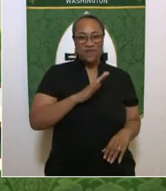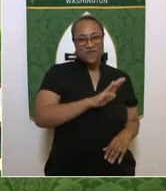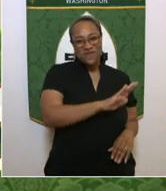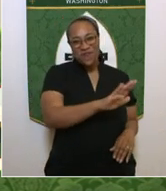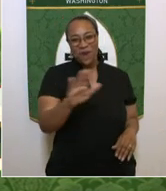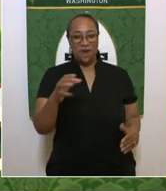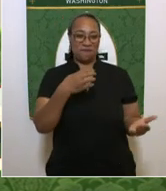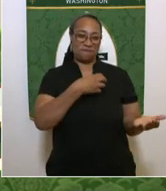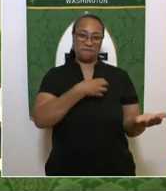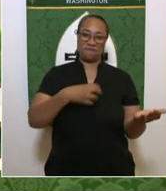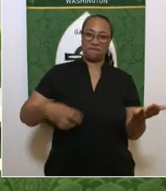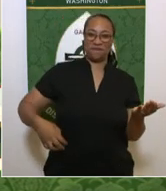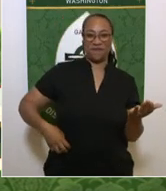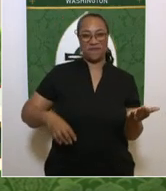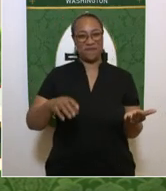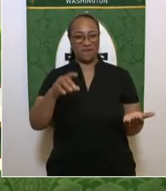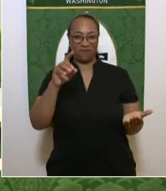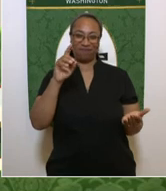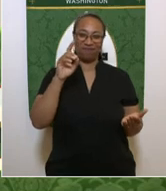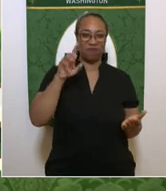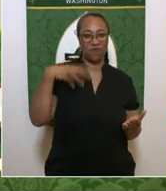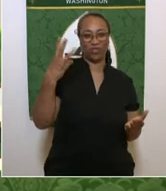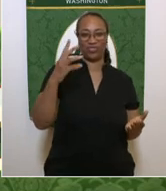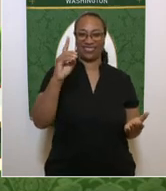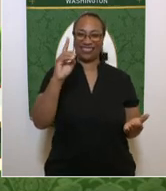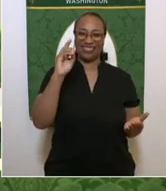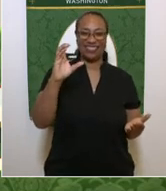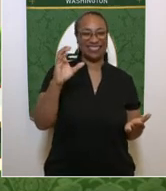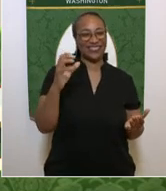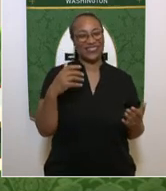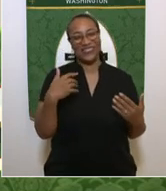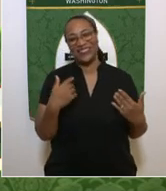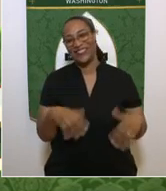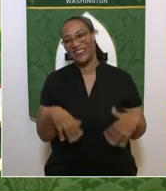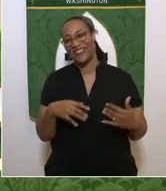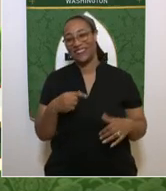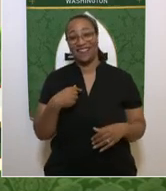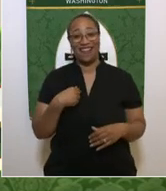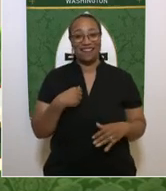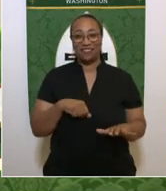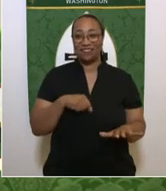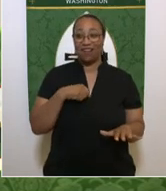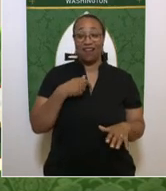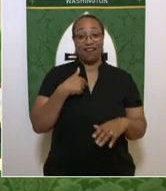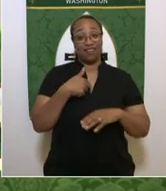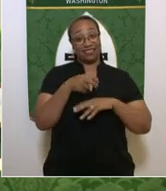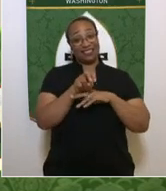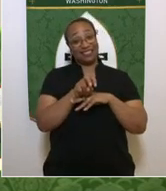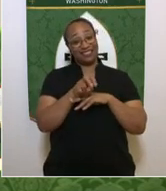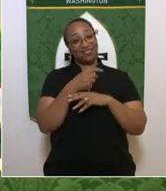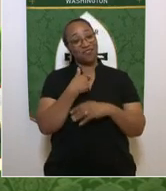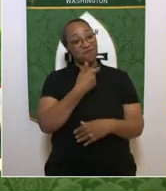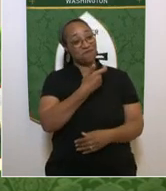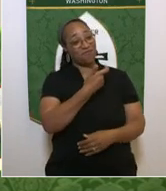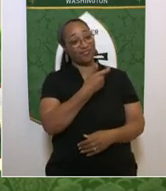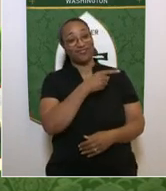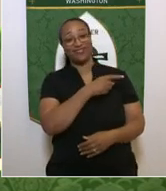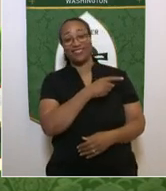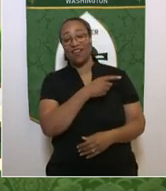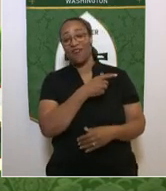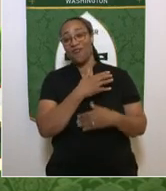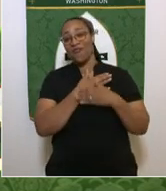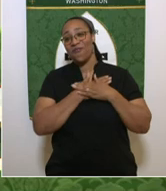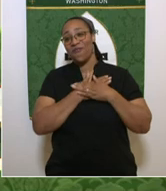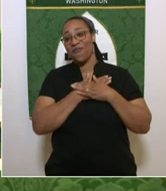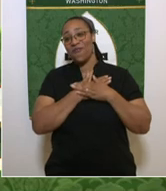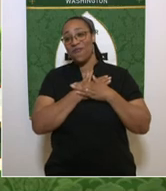D.C. And as I was sitting here, I was thinking to myself, this may be the first invitation I've gotten to